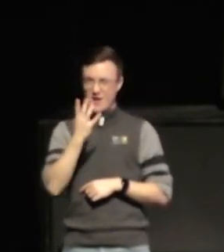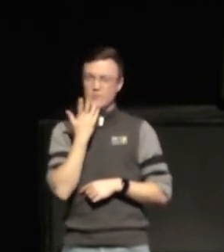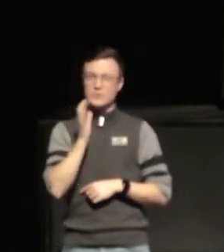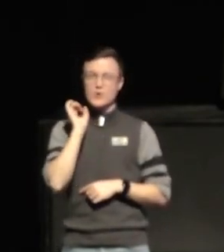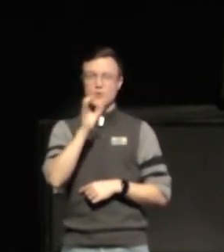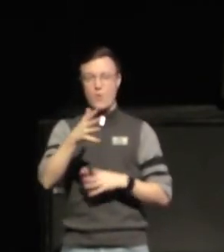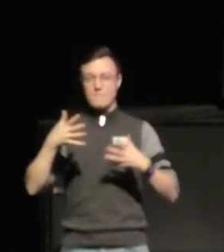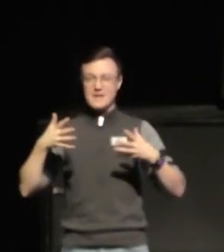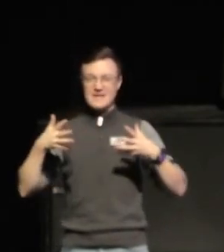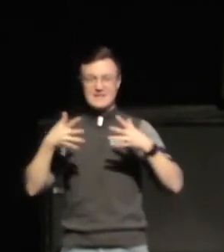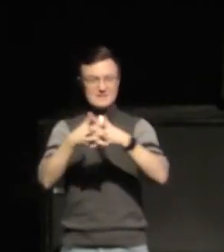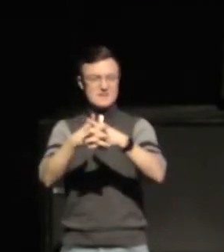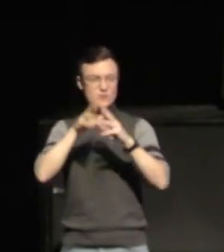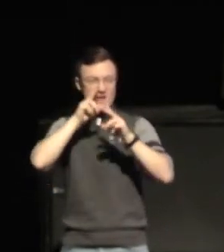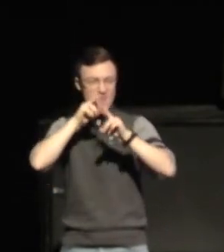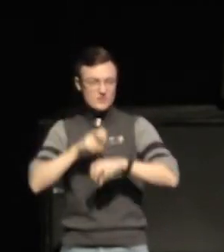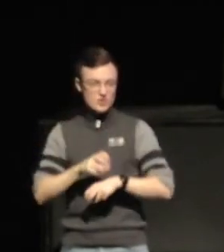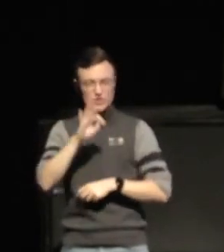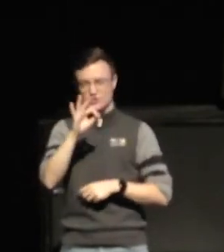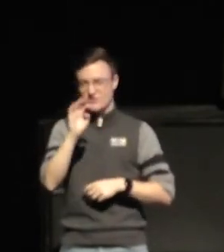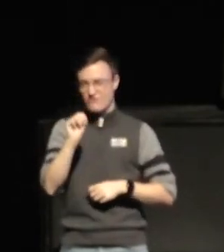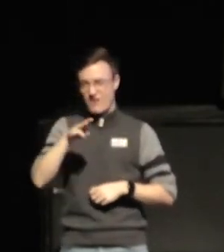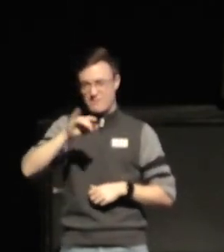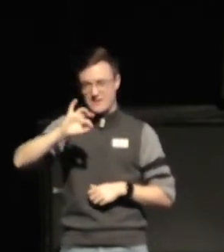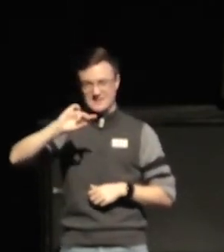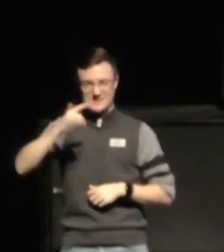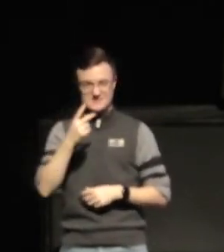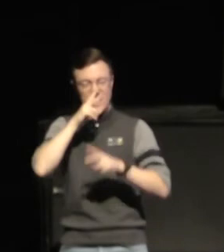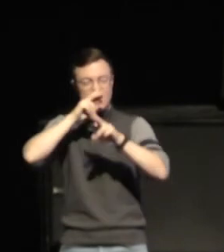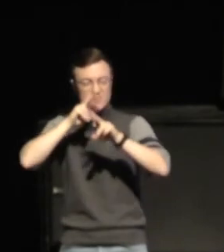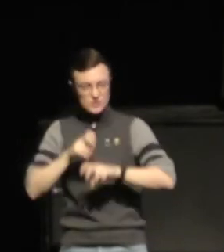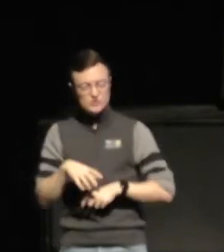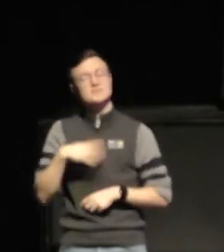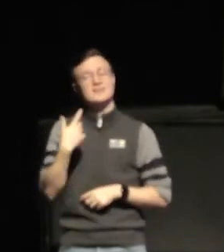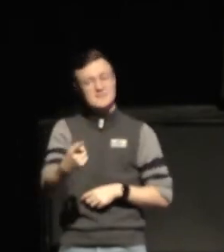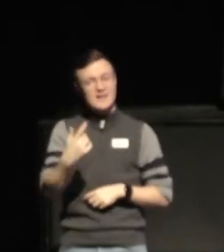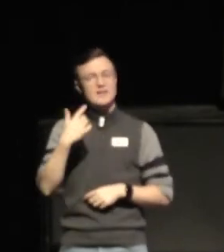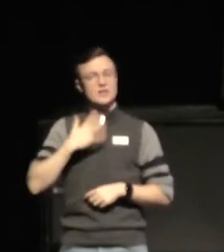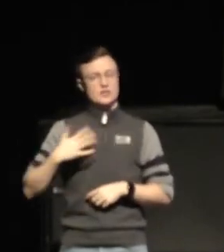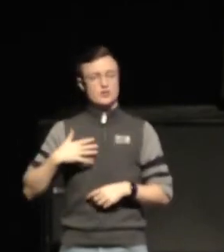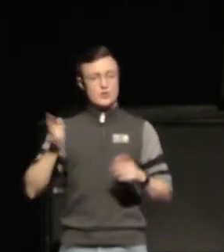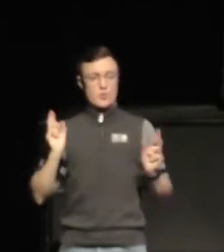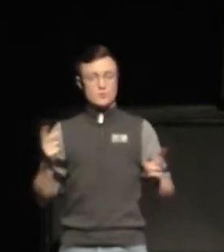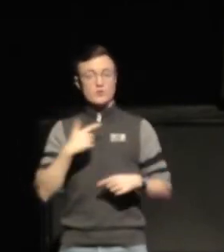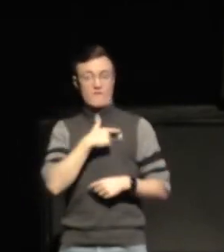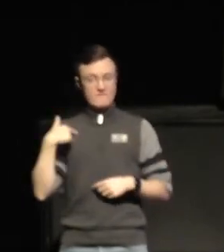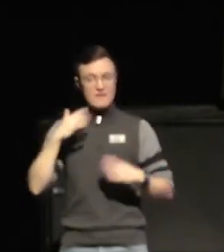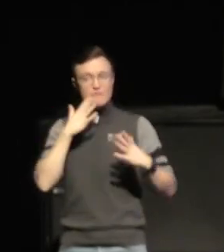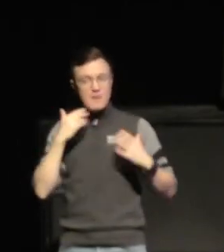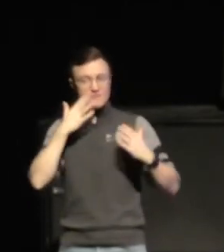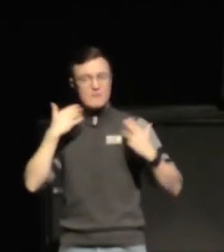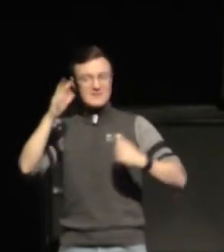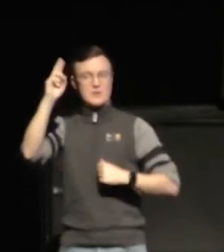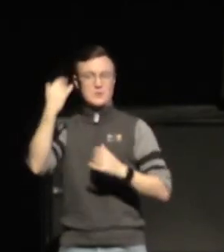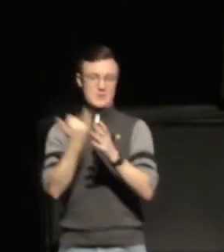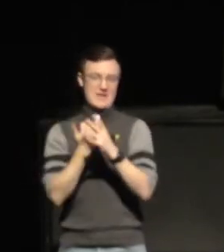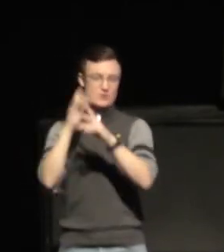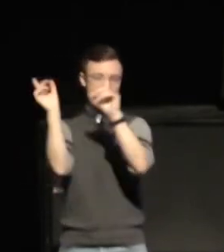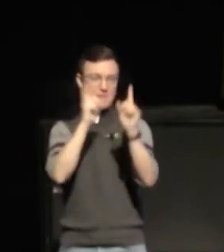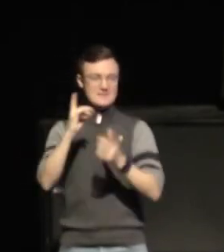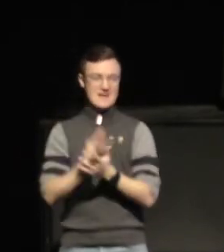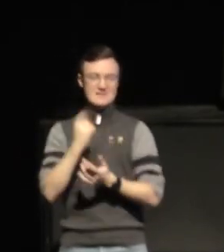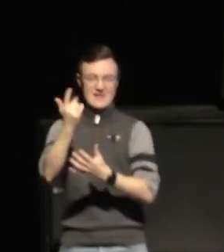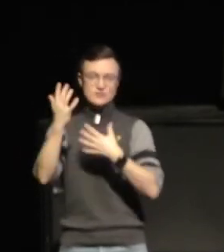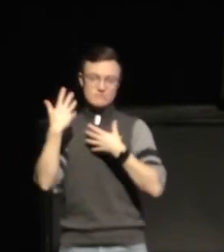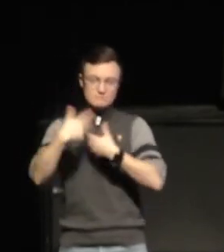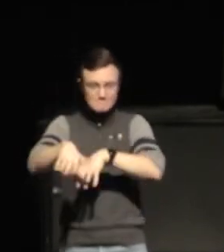been promoting, that feminist form of thinking, is also something that we're getting better at within the human rights movement